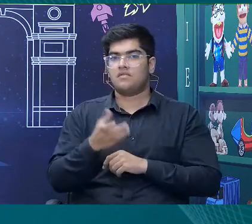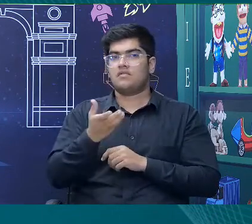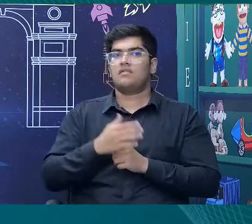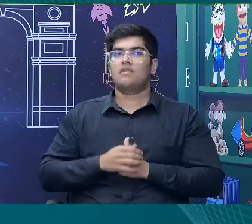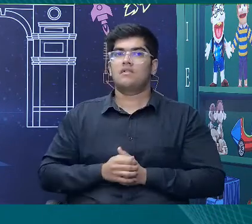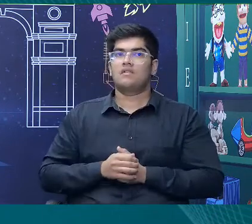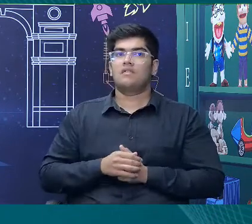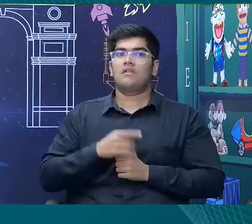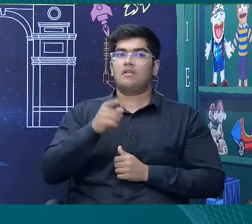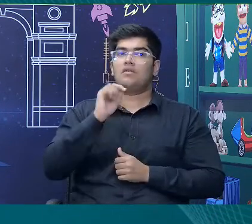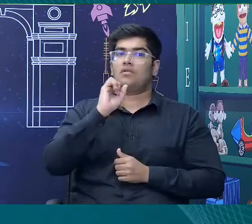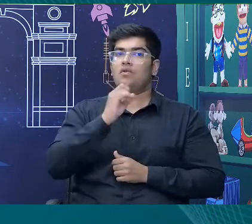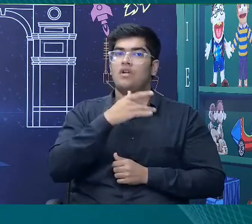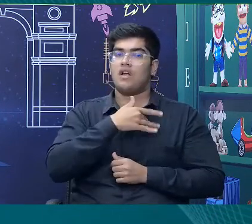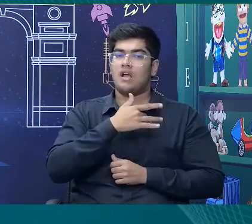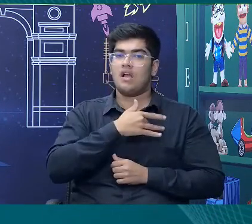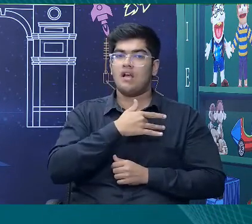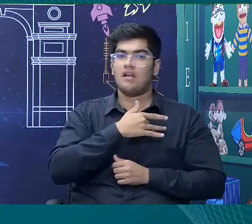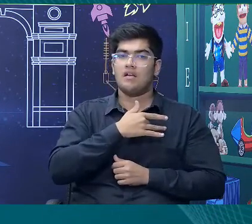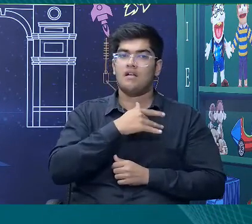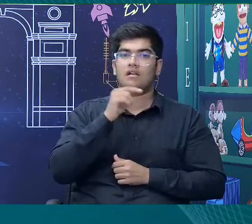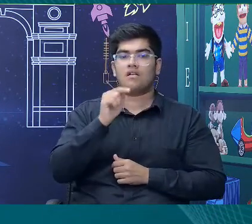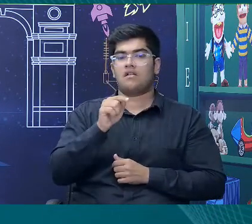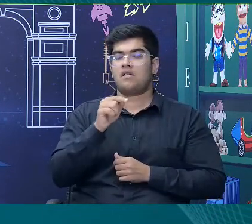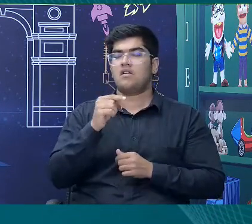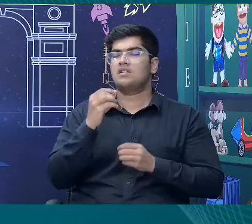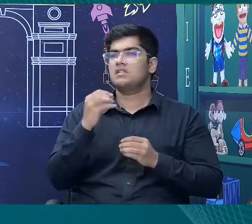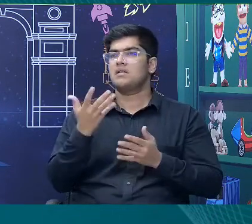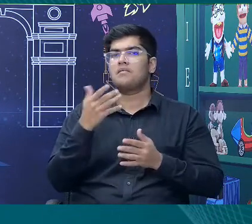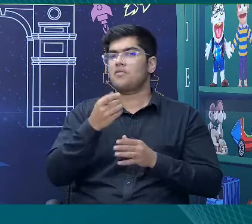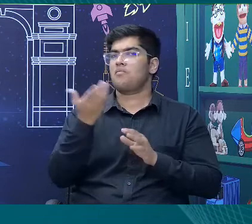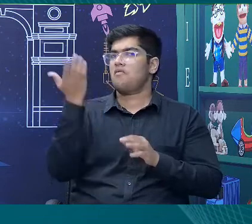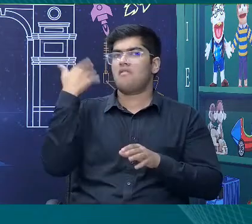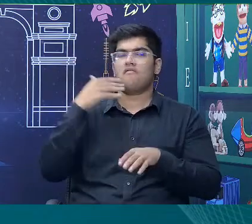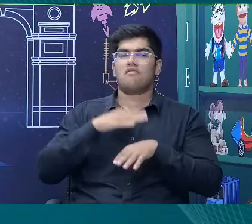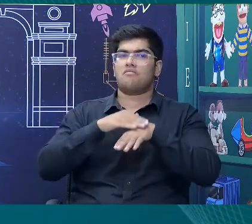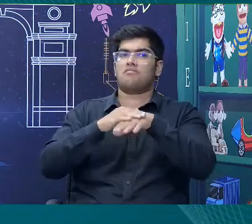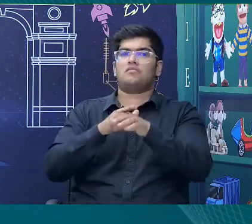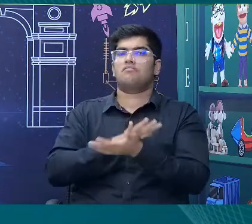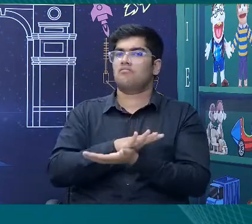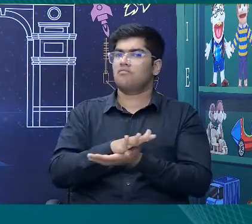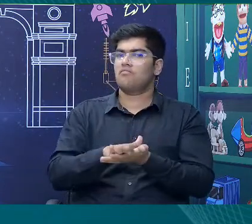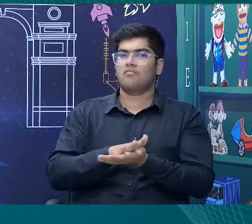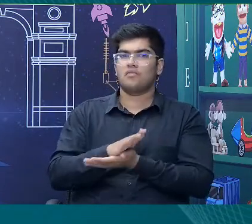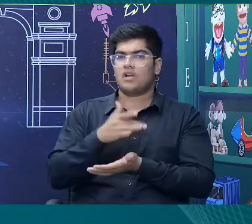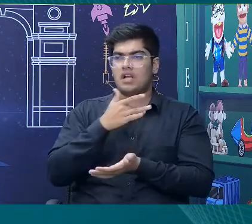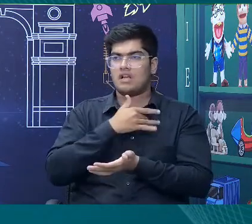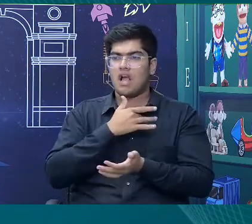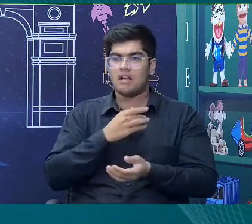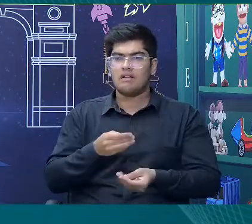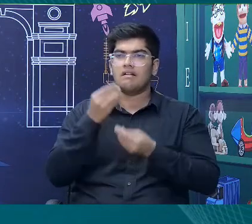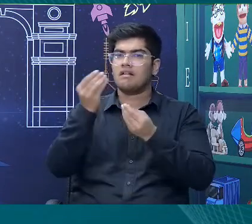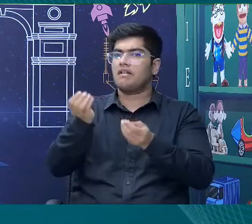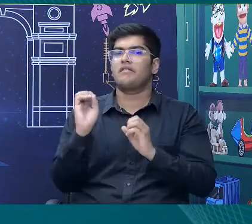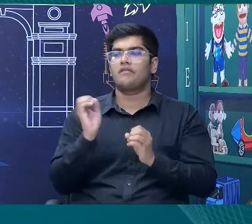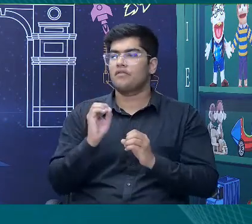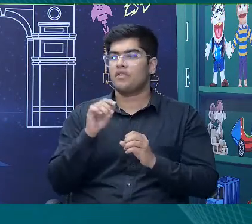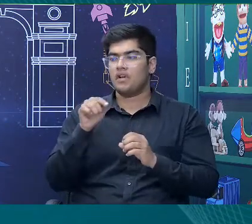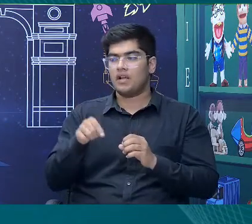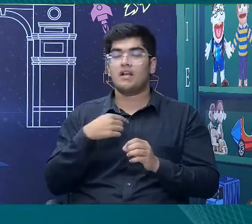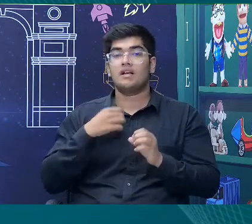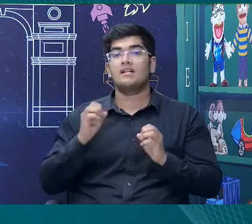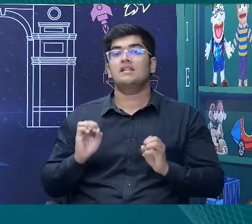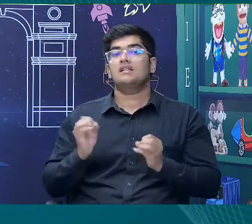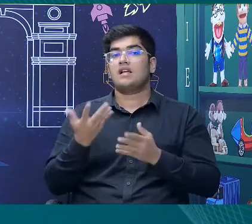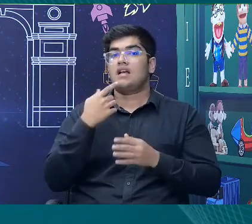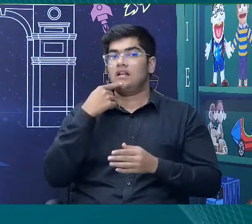Edla's kindness was something that he had never experienced before. Nobody had ever been kind to him, and that is why, like I said at the beginning, he is